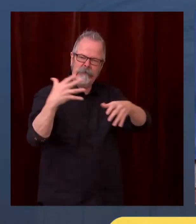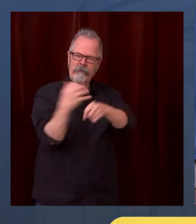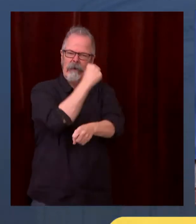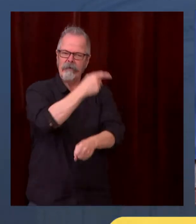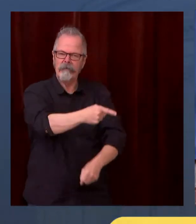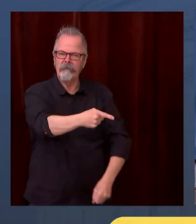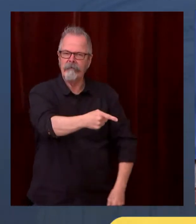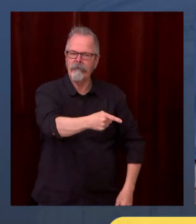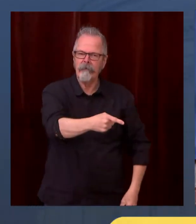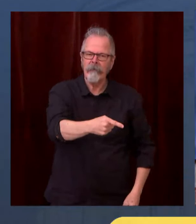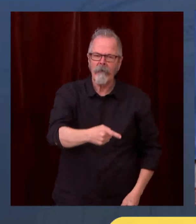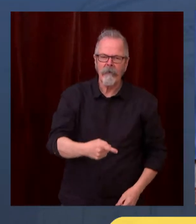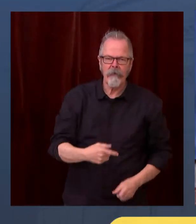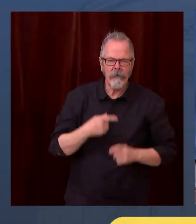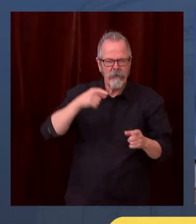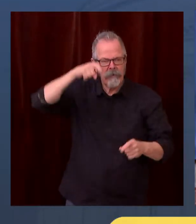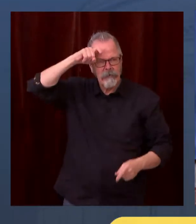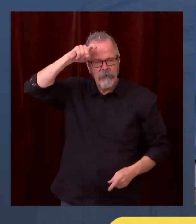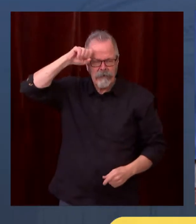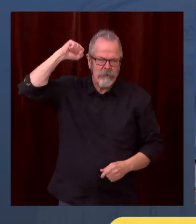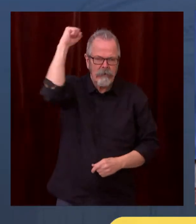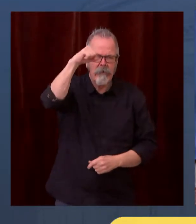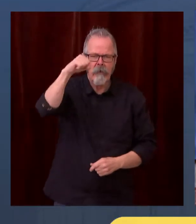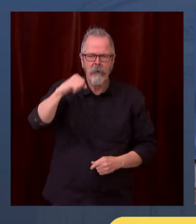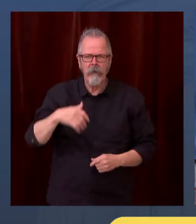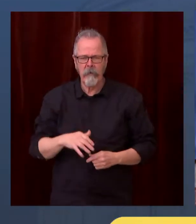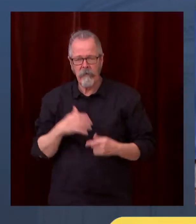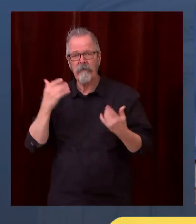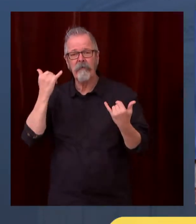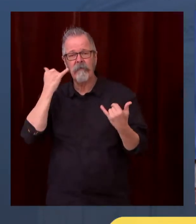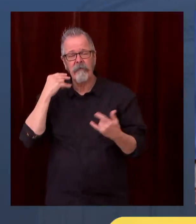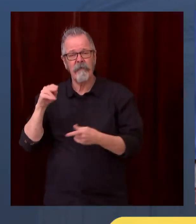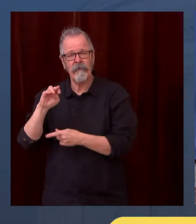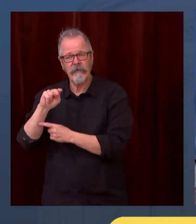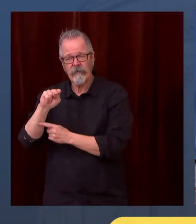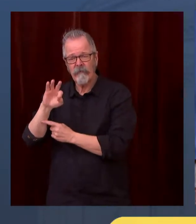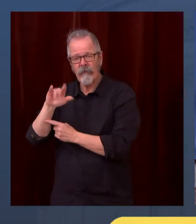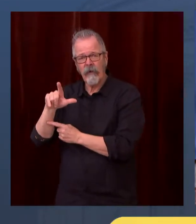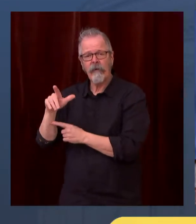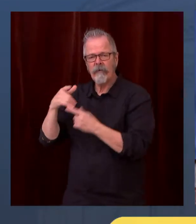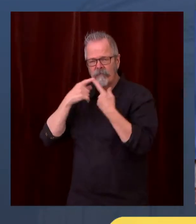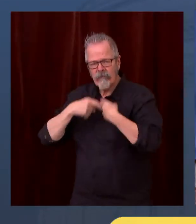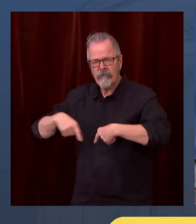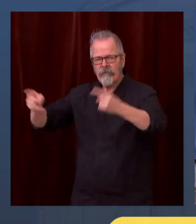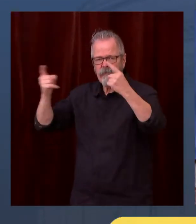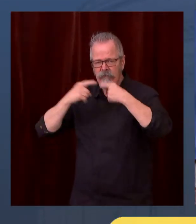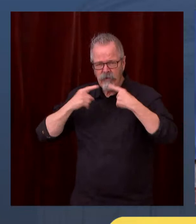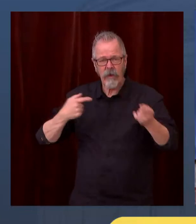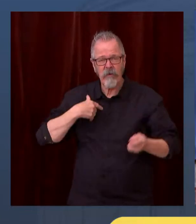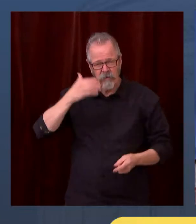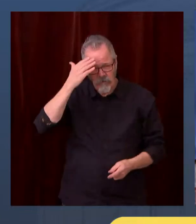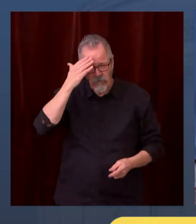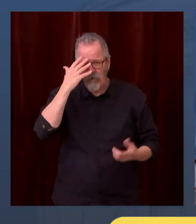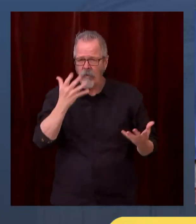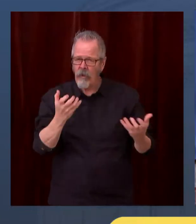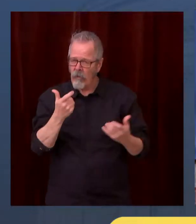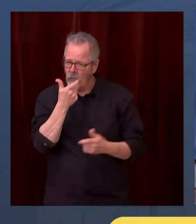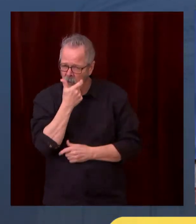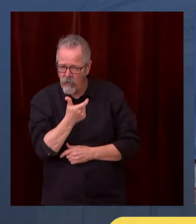him yesterday, and he has helped spread this message of be safe. So we can keep going to Super Bowls. I hope people do